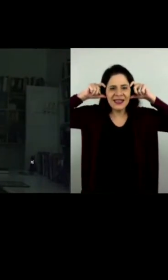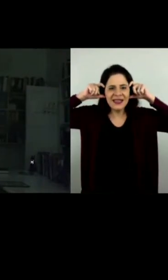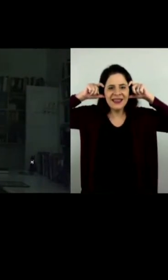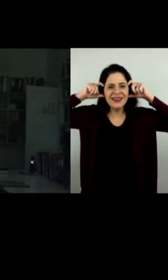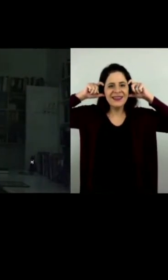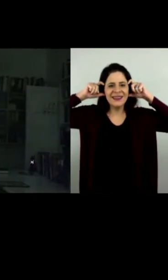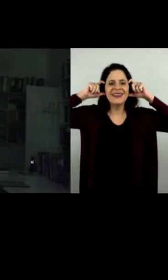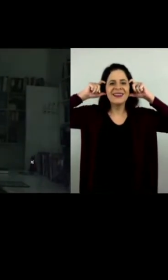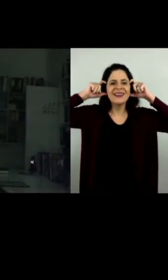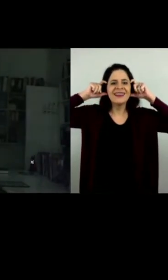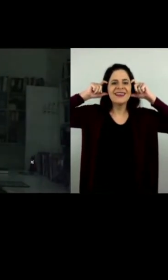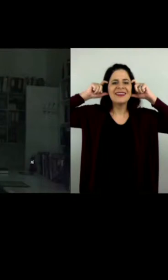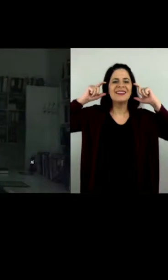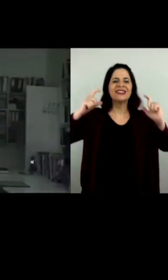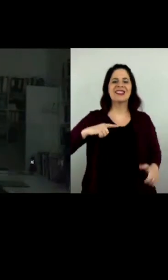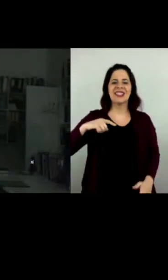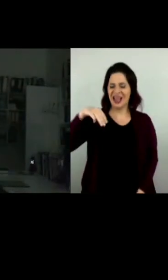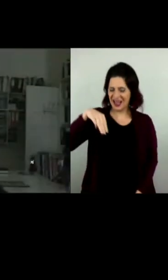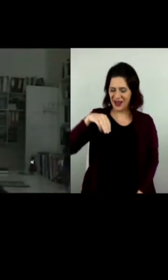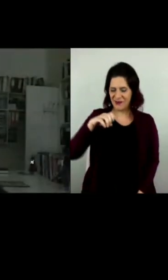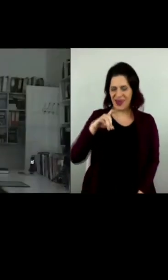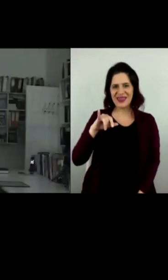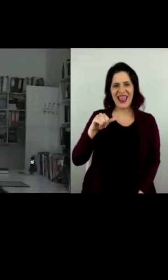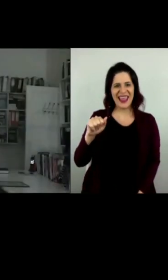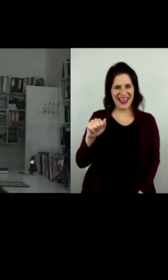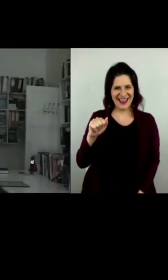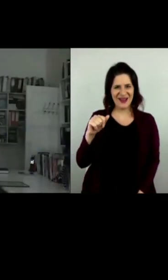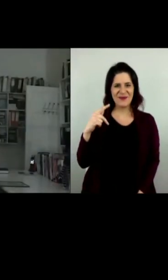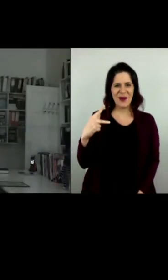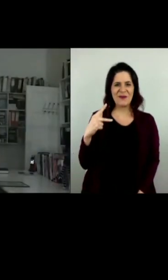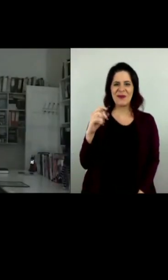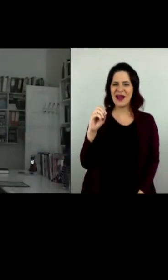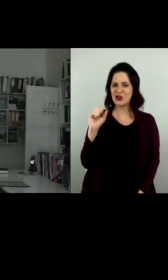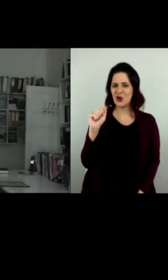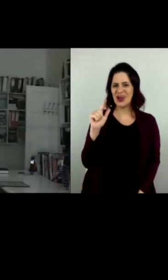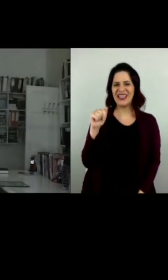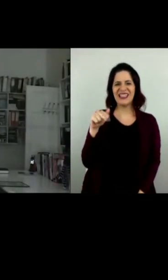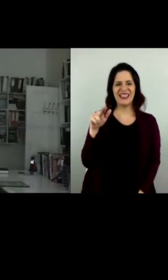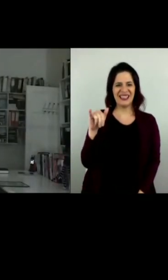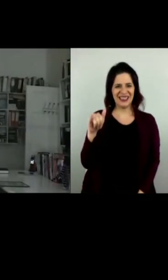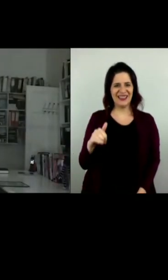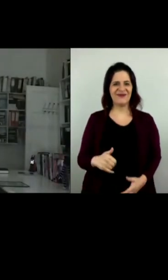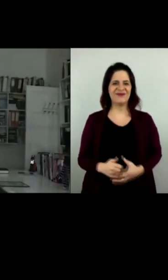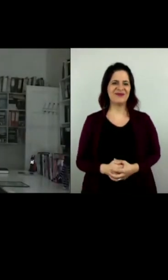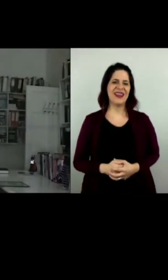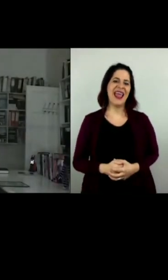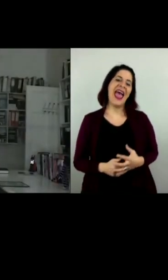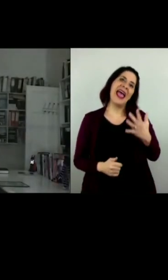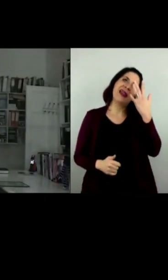with Medea from Pasolini. Yeah, I don't know if I have my